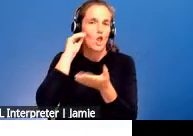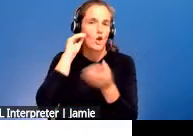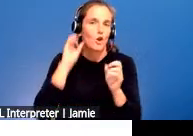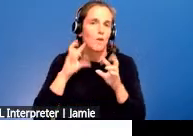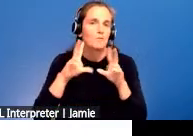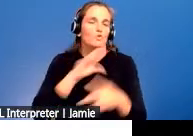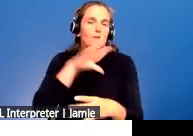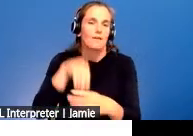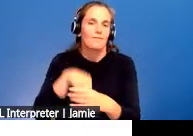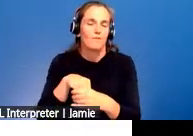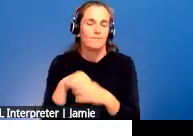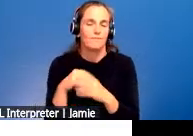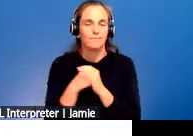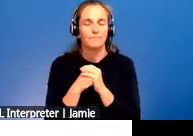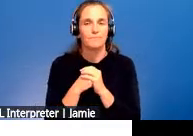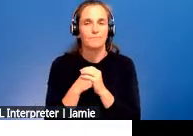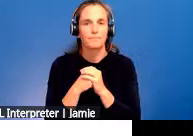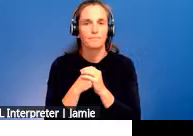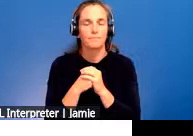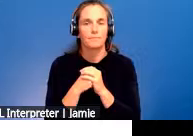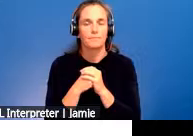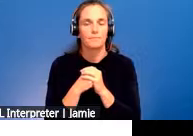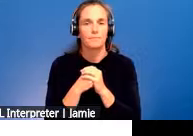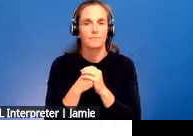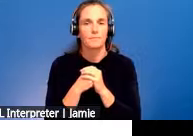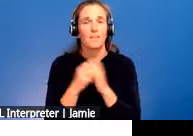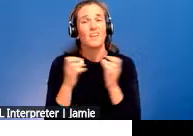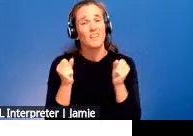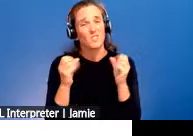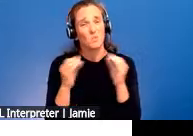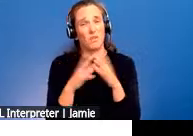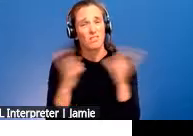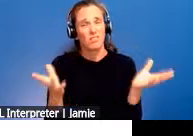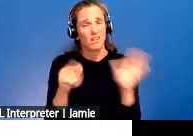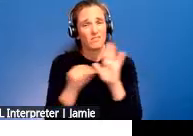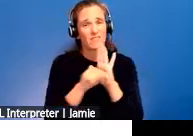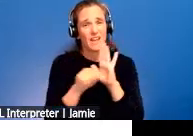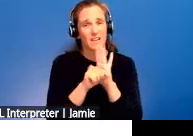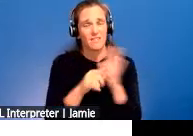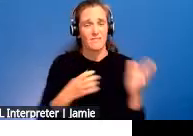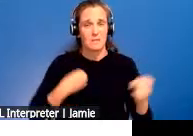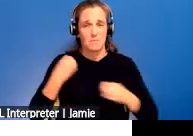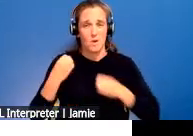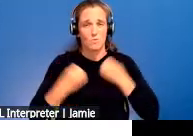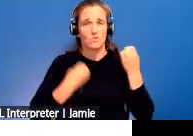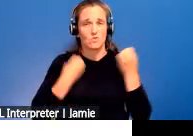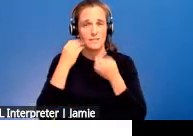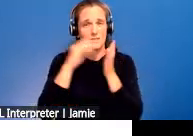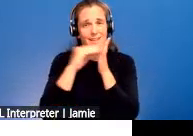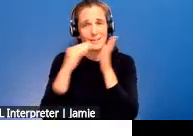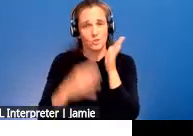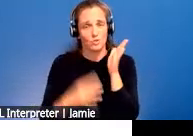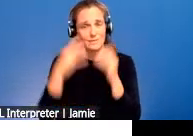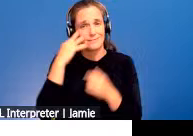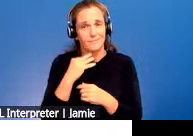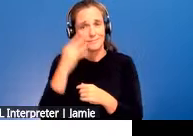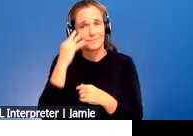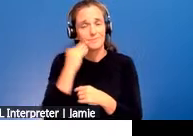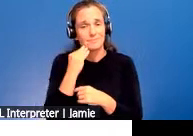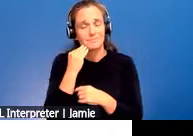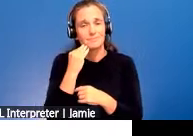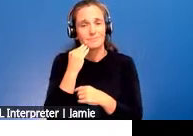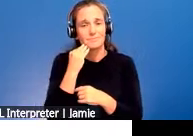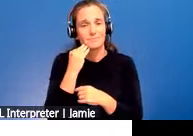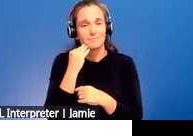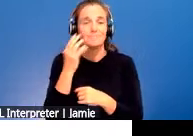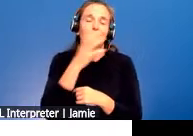involved. So a lot of kind of negative emotions that the students experienced. And then, of course, it created